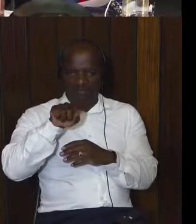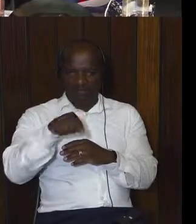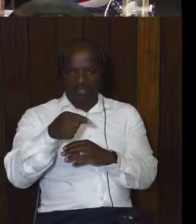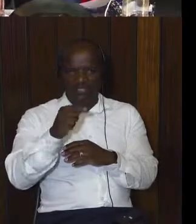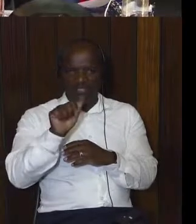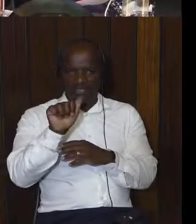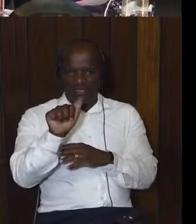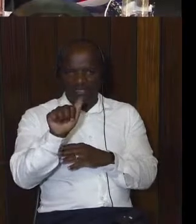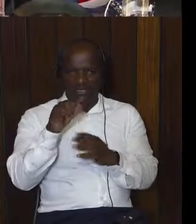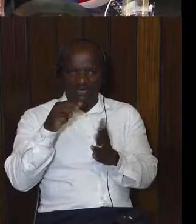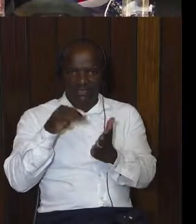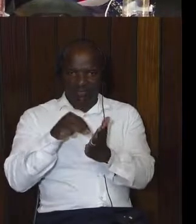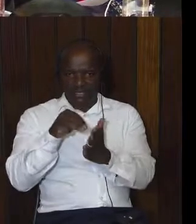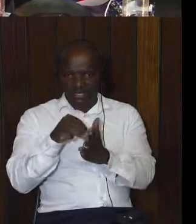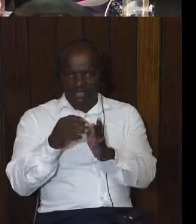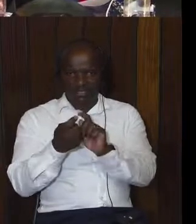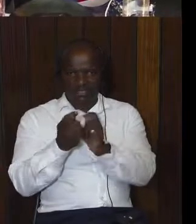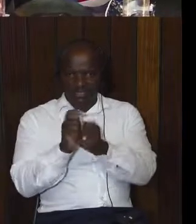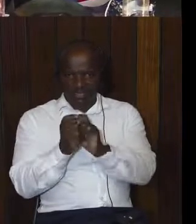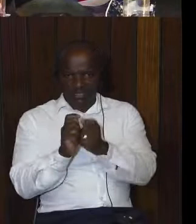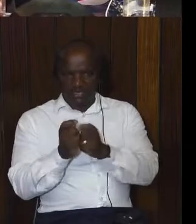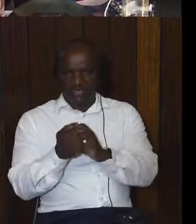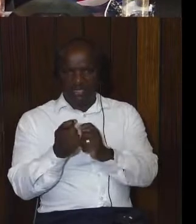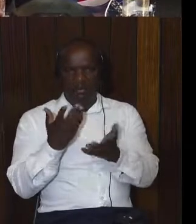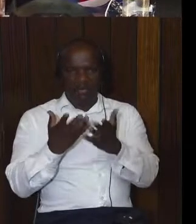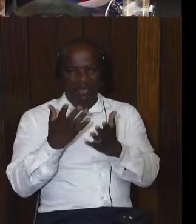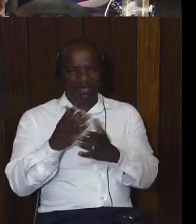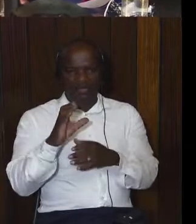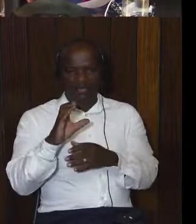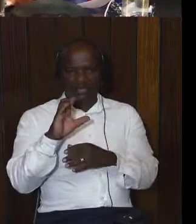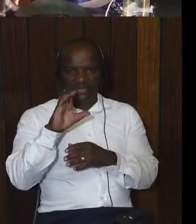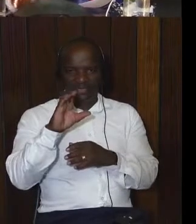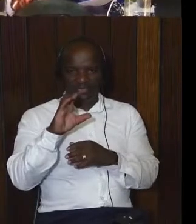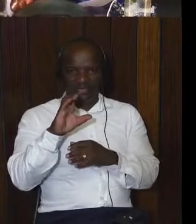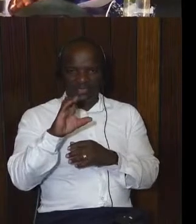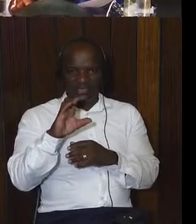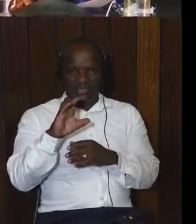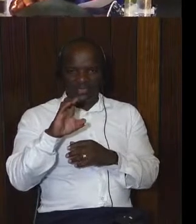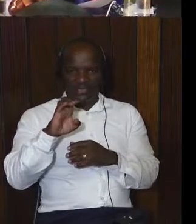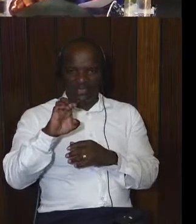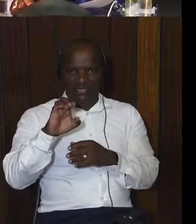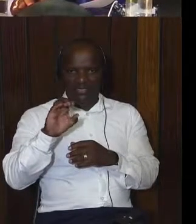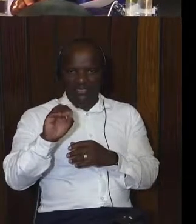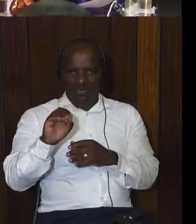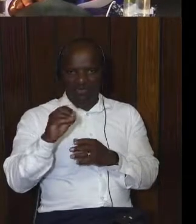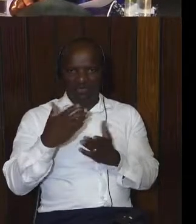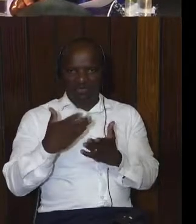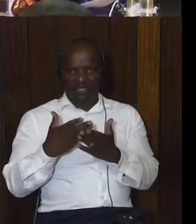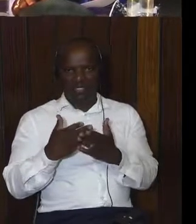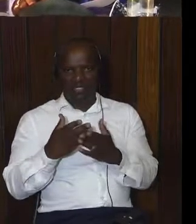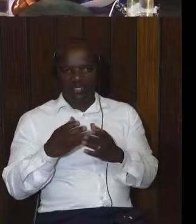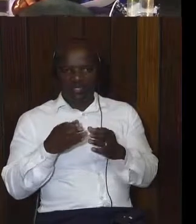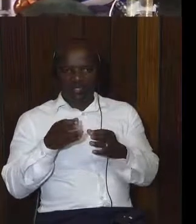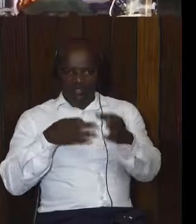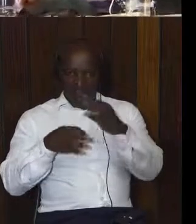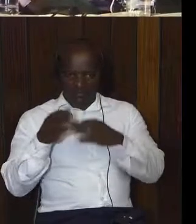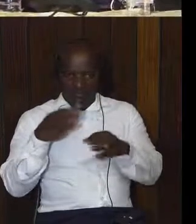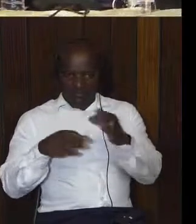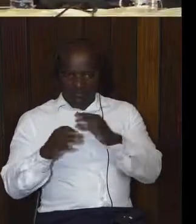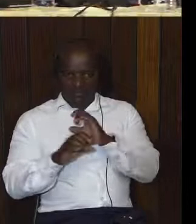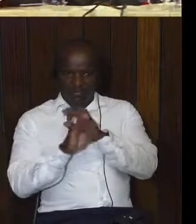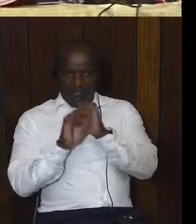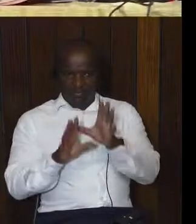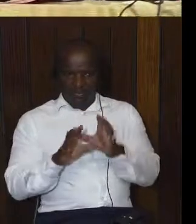the major items, but maybe the CEO can just explain to us where those occurred, and we can take questions afterwards, Chair. Thank you.